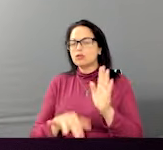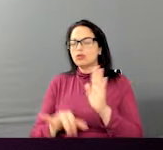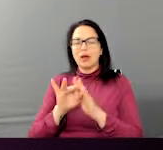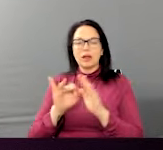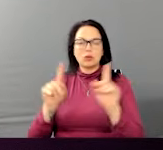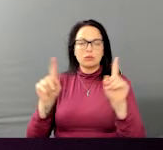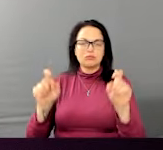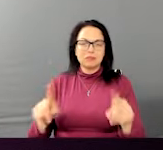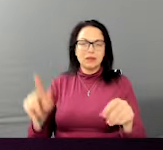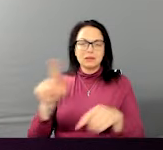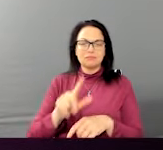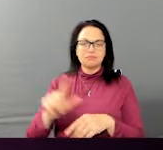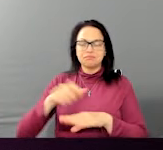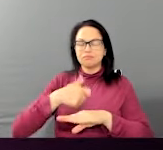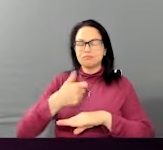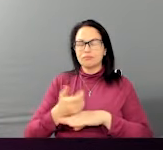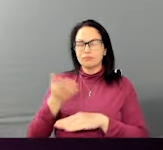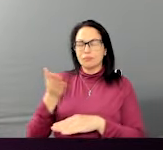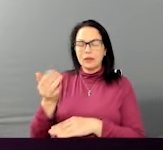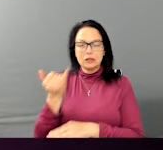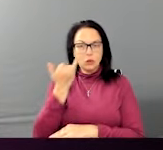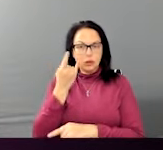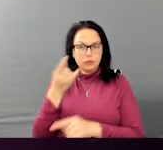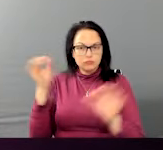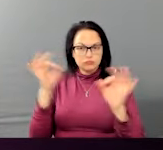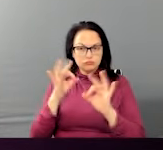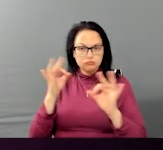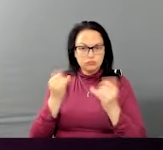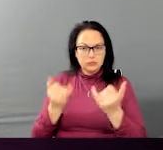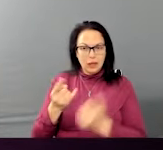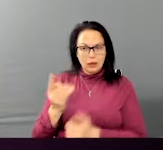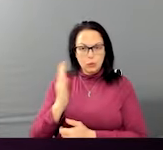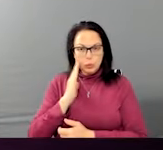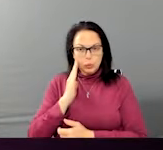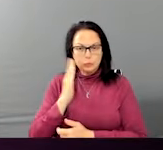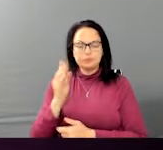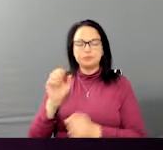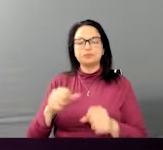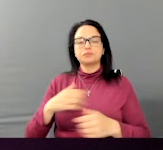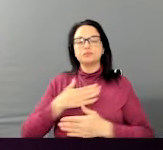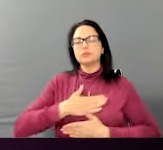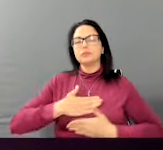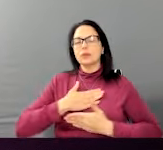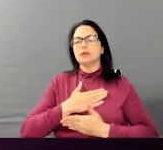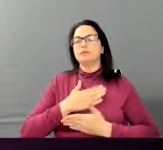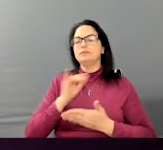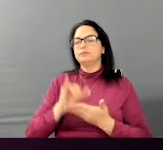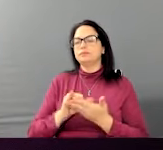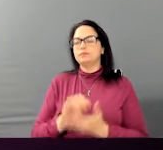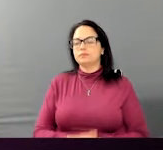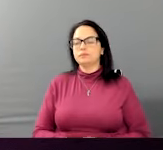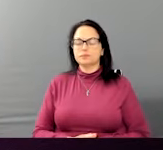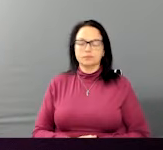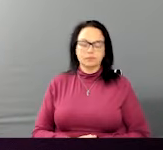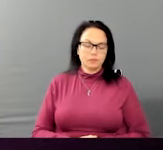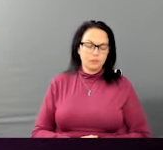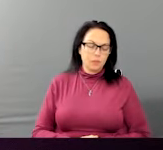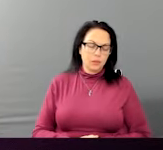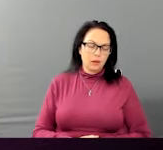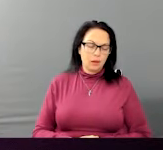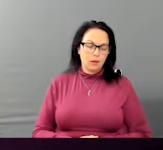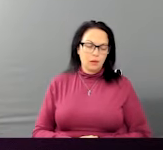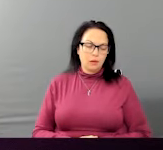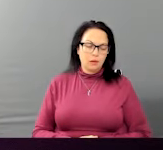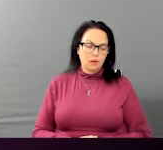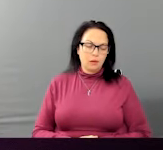library implementation there. So if you didn't know that, now you know, and you can enjoy those queries everywhere. It's awesome. OK, so